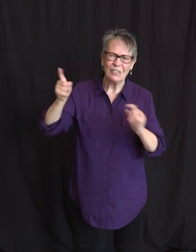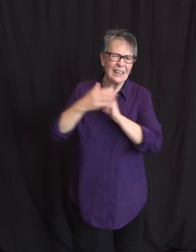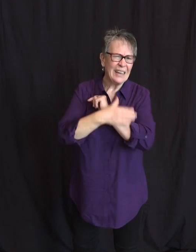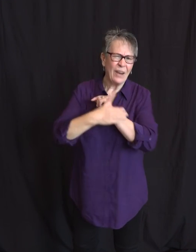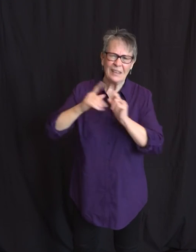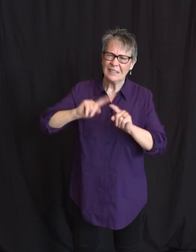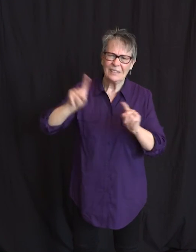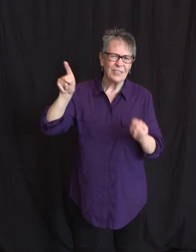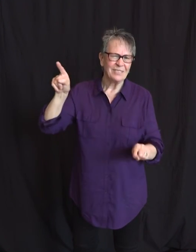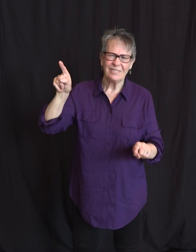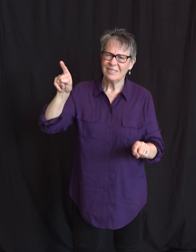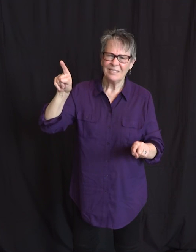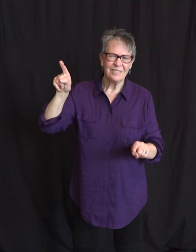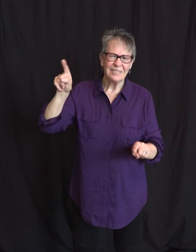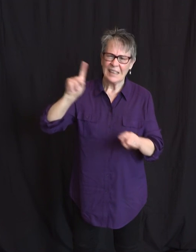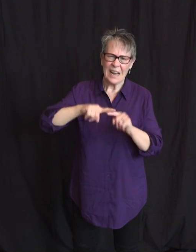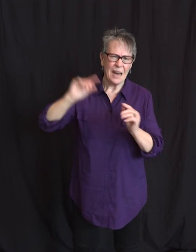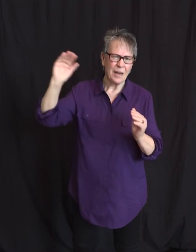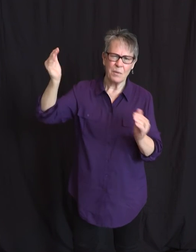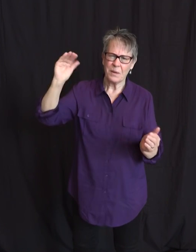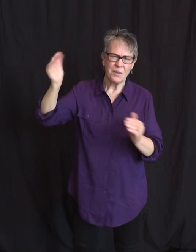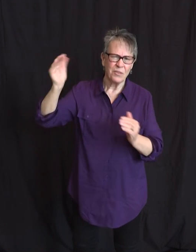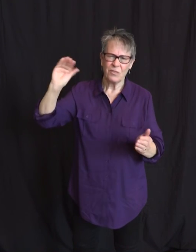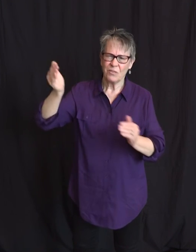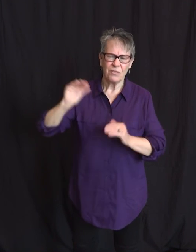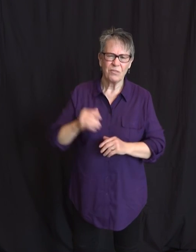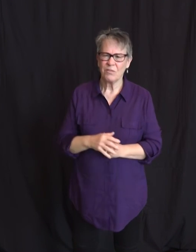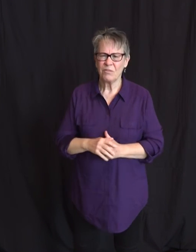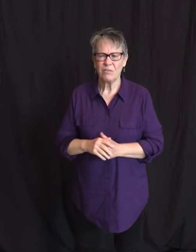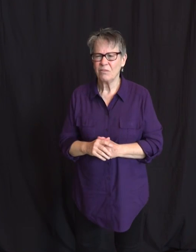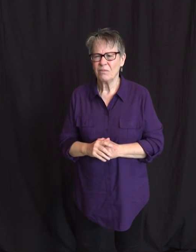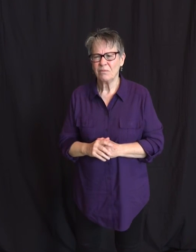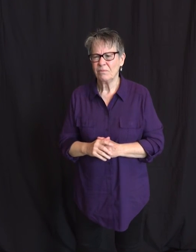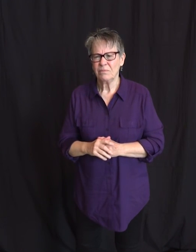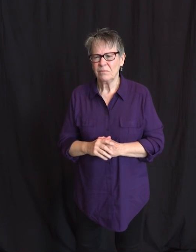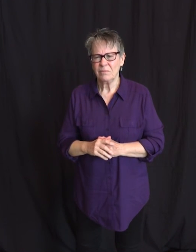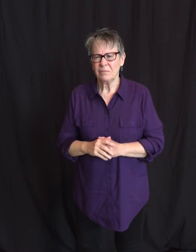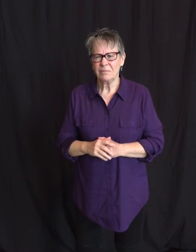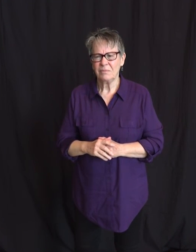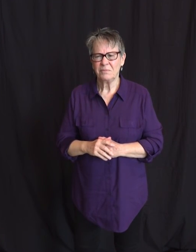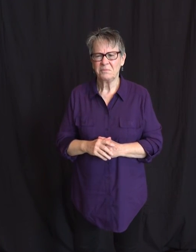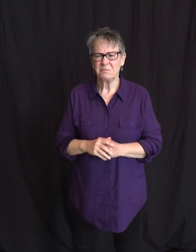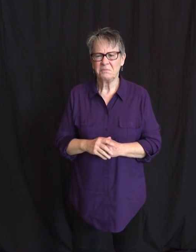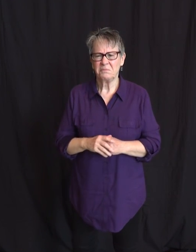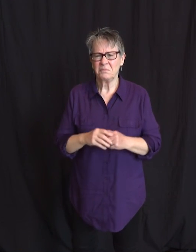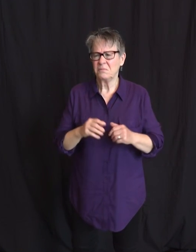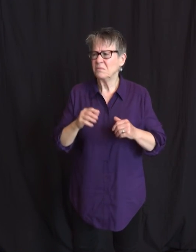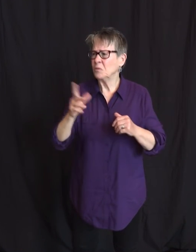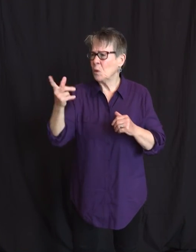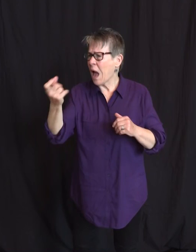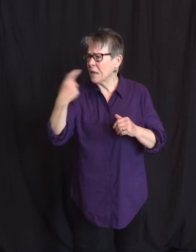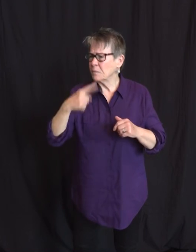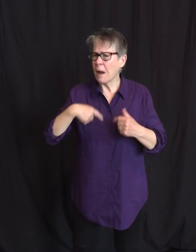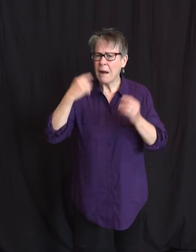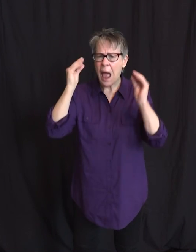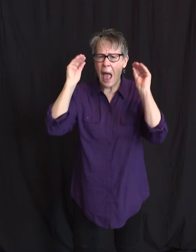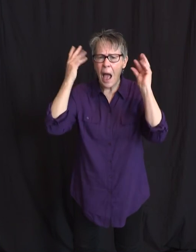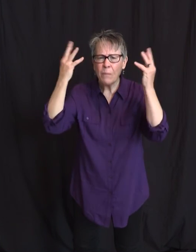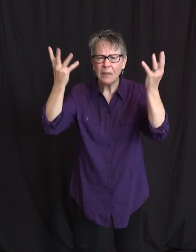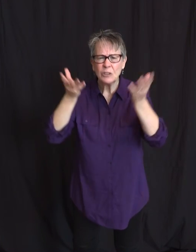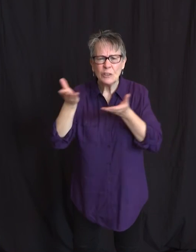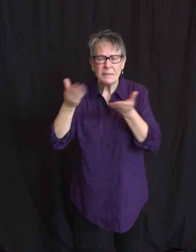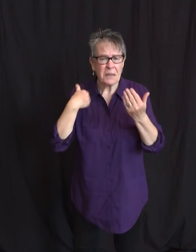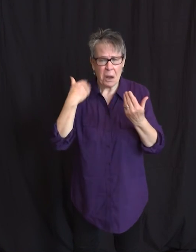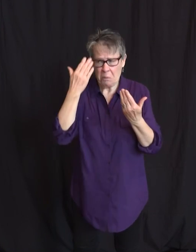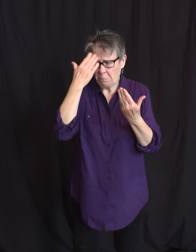there. So as I remask, I want to thank everybody, beginning with my partner in government, the Lieutenant Governor of the great state of New